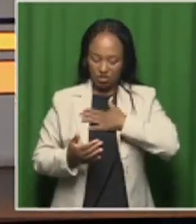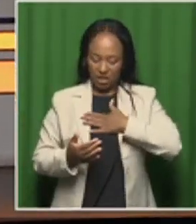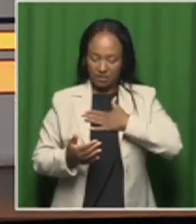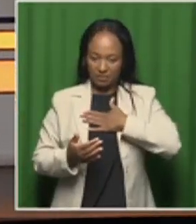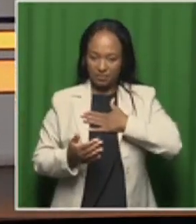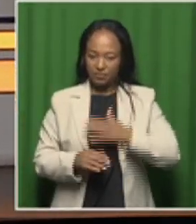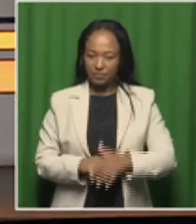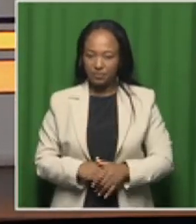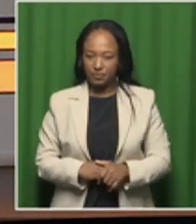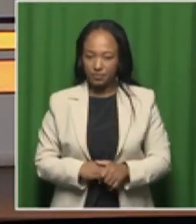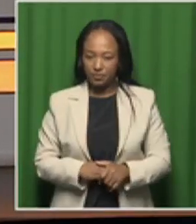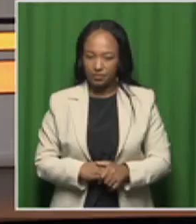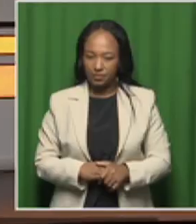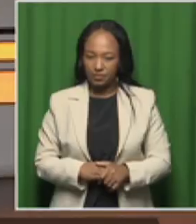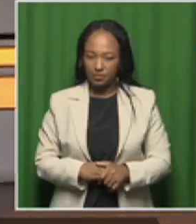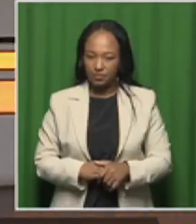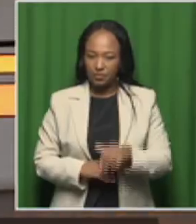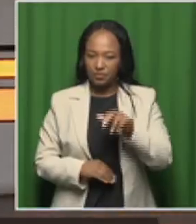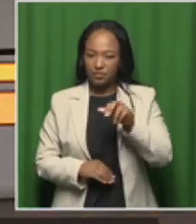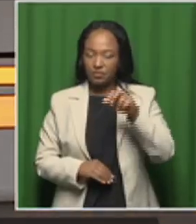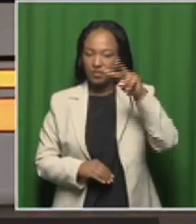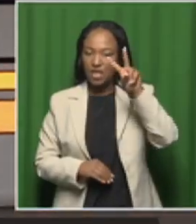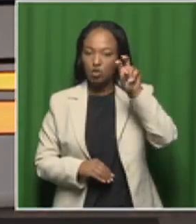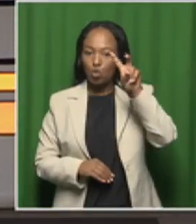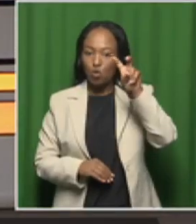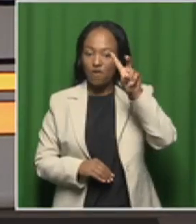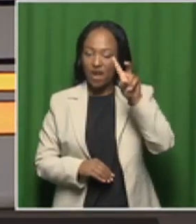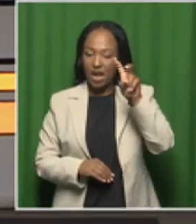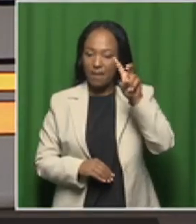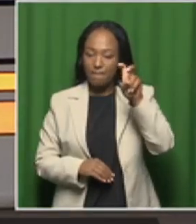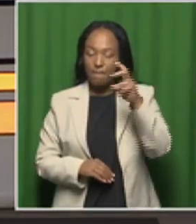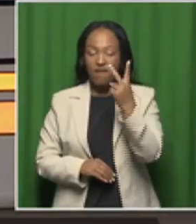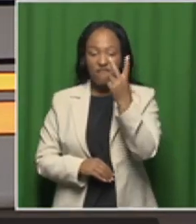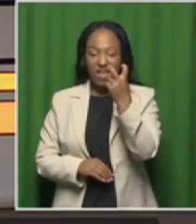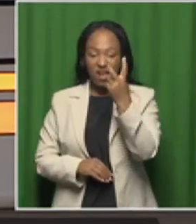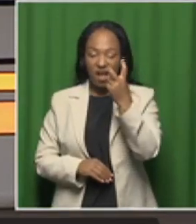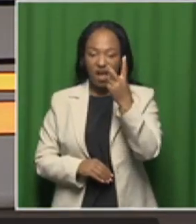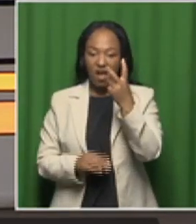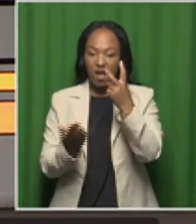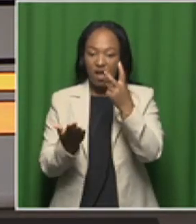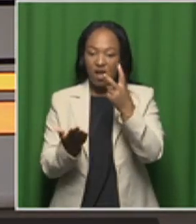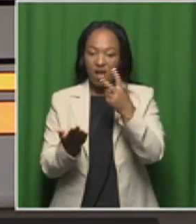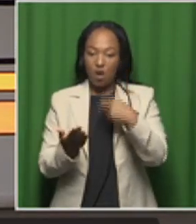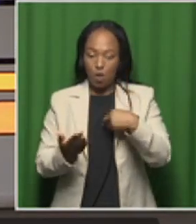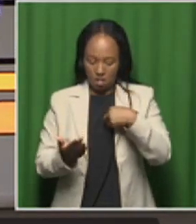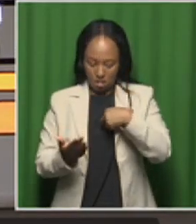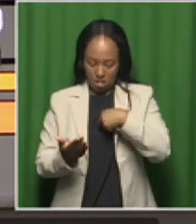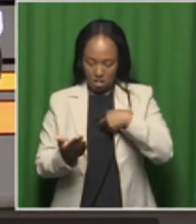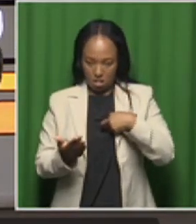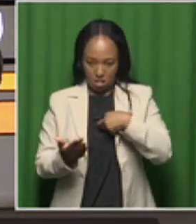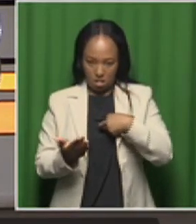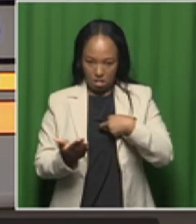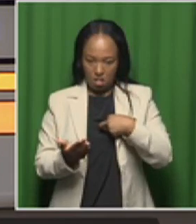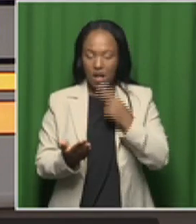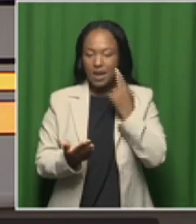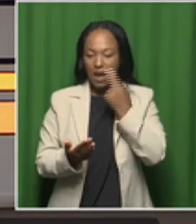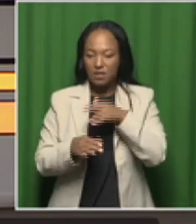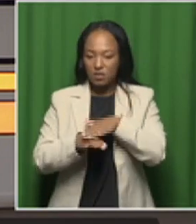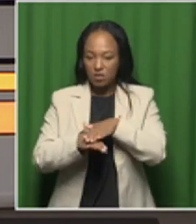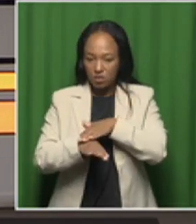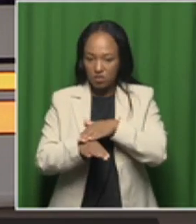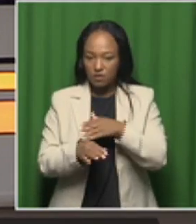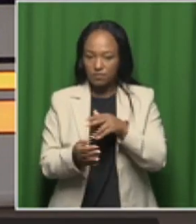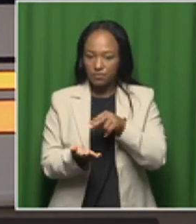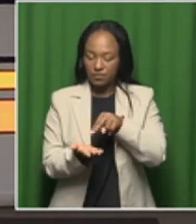baby. With your fingers, two fingers, with your two fingers in between the nipples. Okay. Nice and slow.